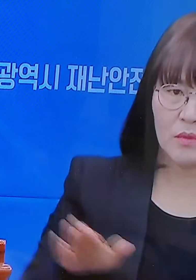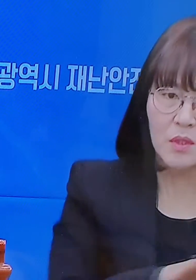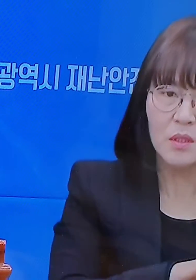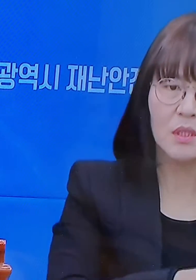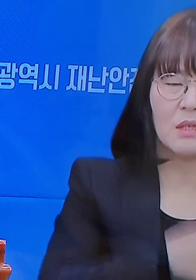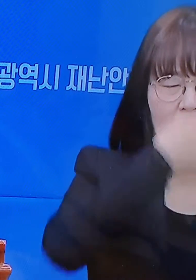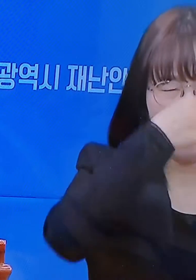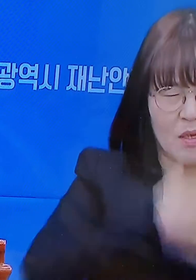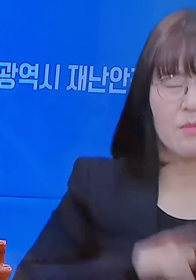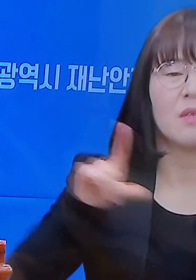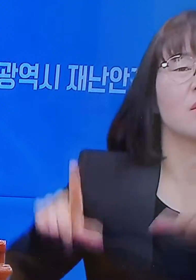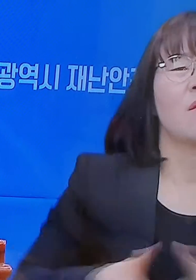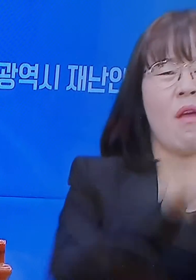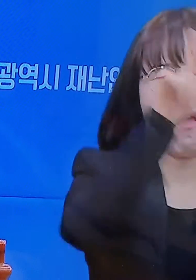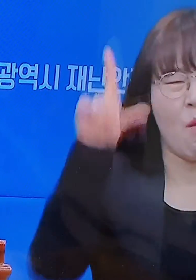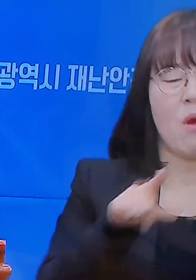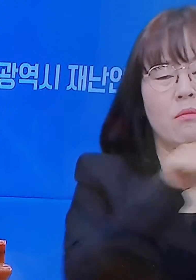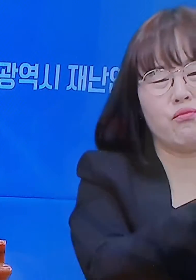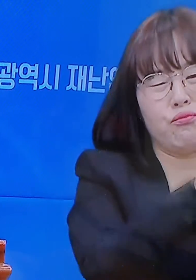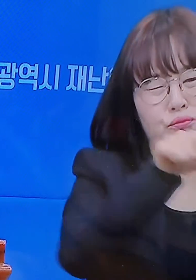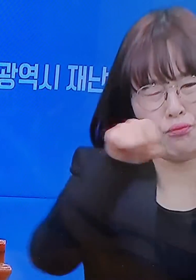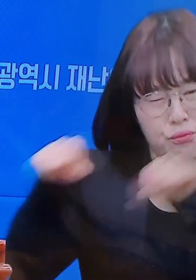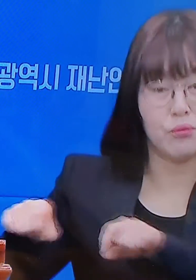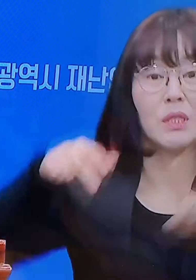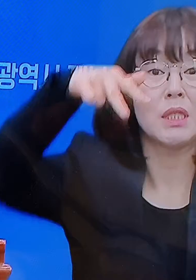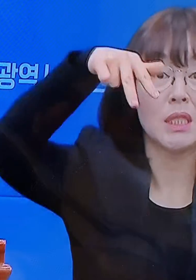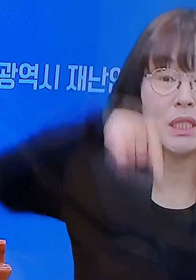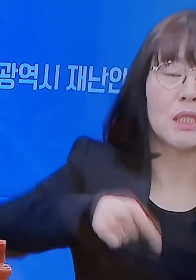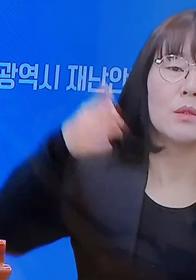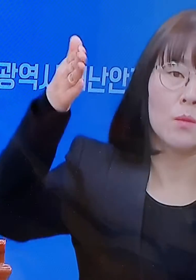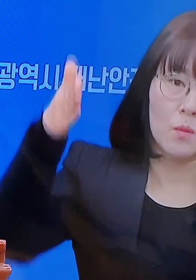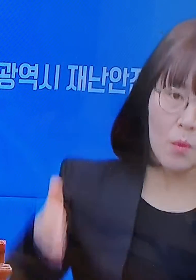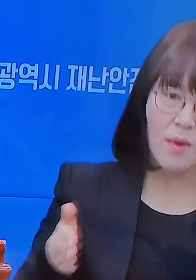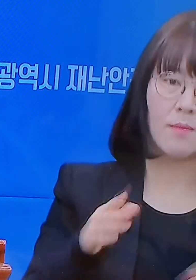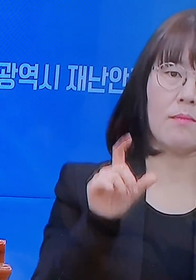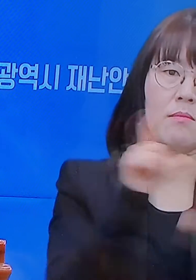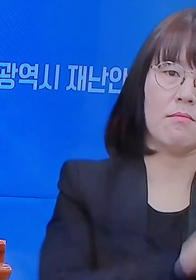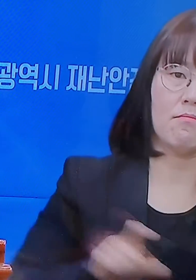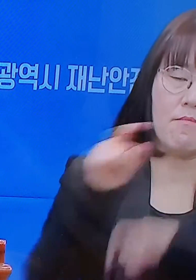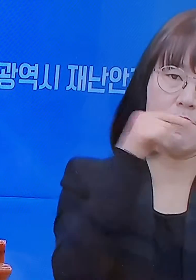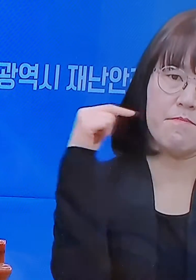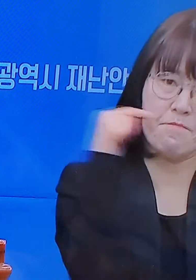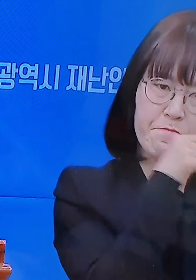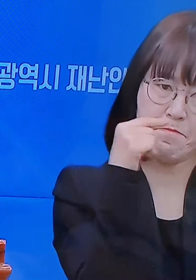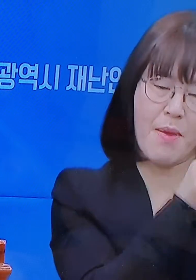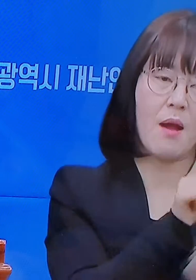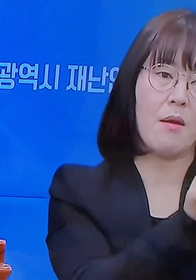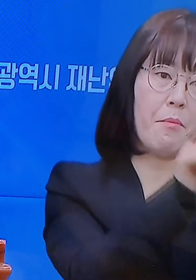coronaviruses. They are doomed to serious situations.